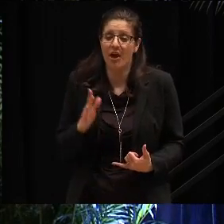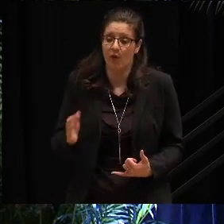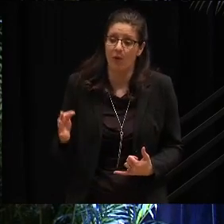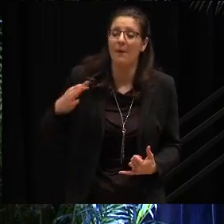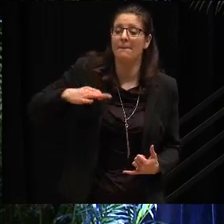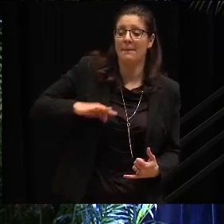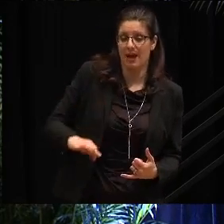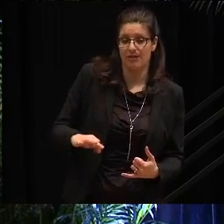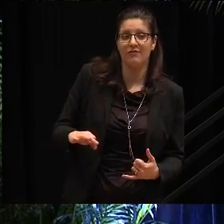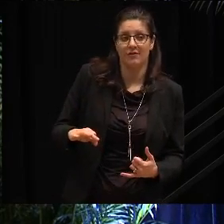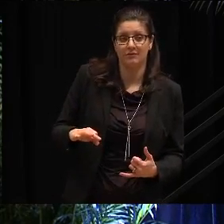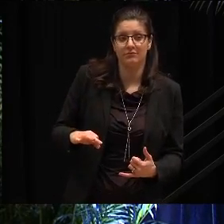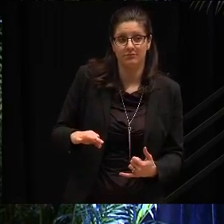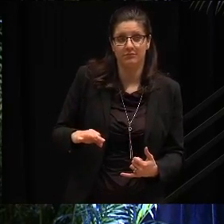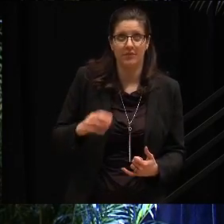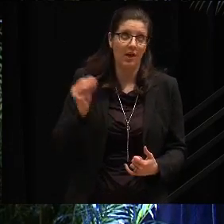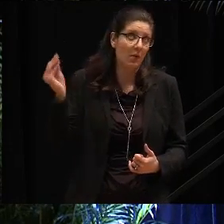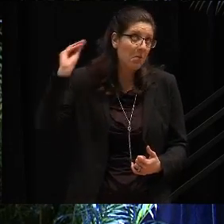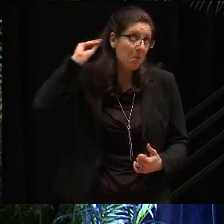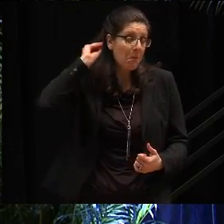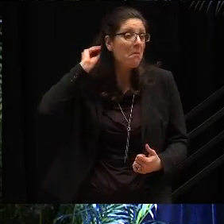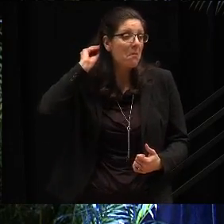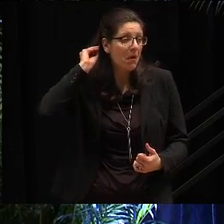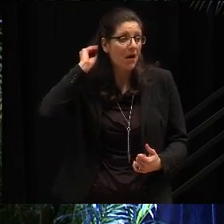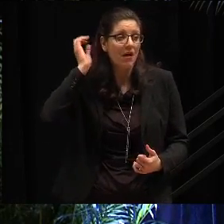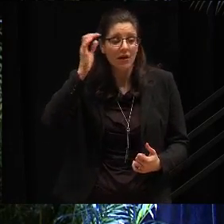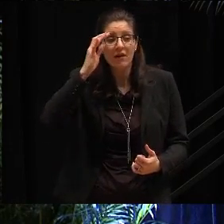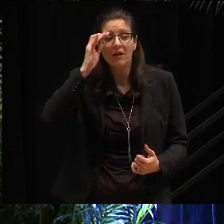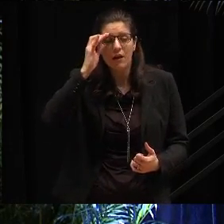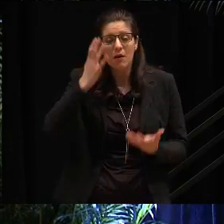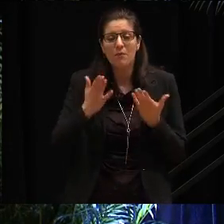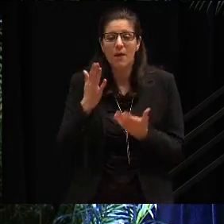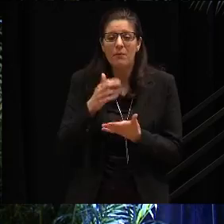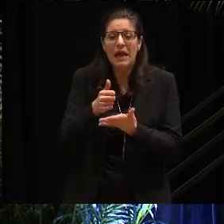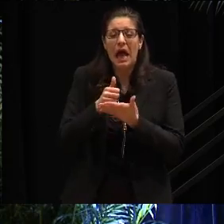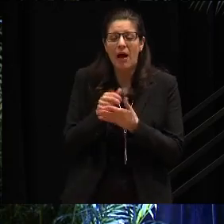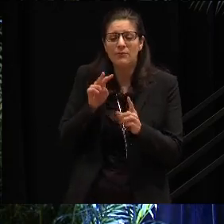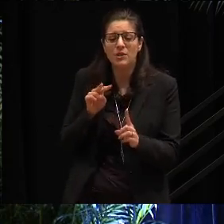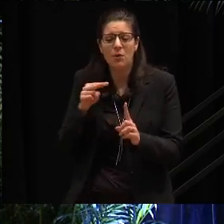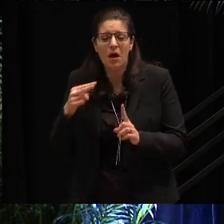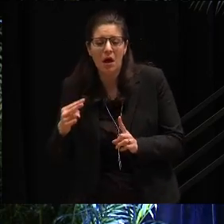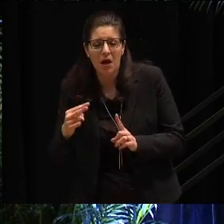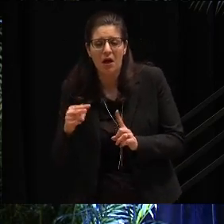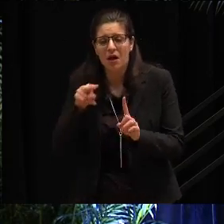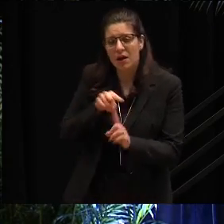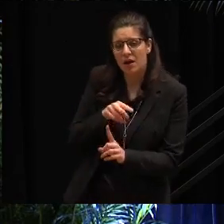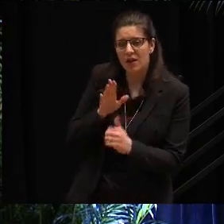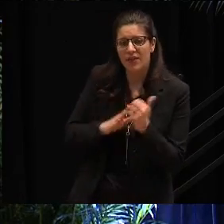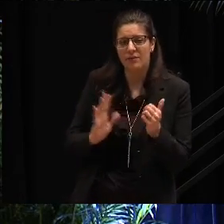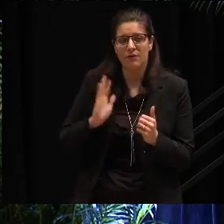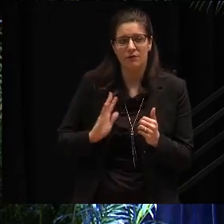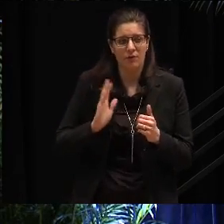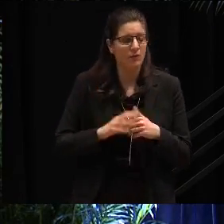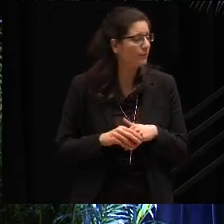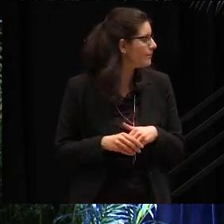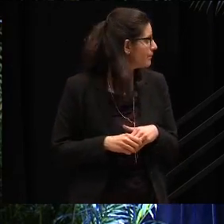take away? That will maybe kind of lead you to kind of think about things maybe from a little different angle than when you came in tonight?